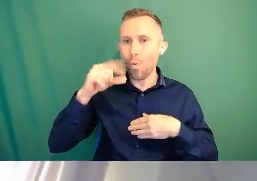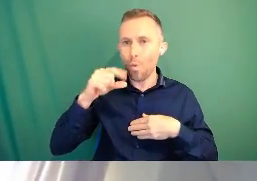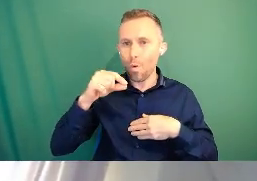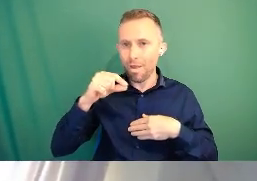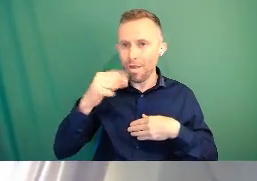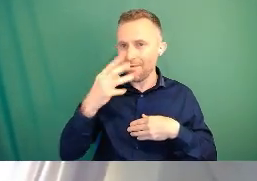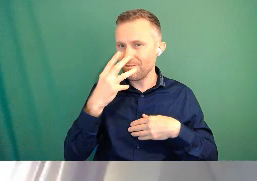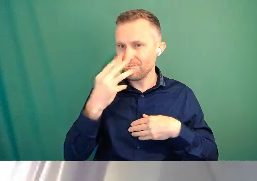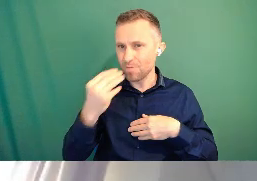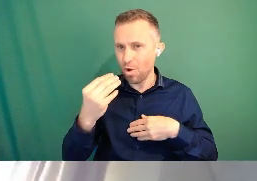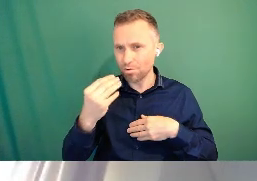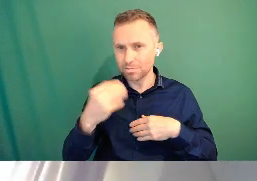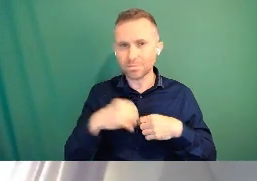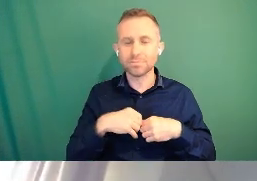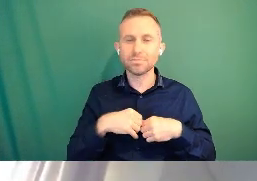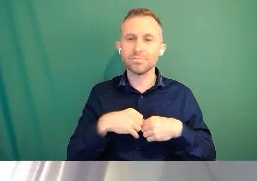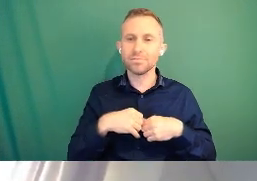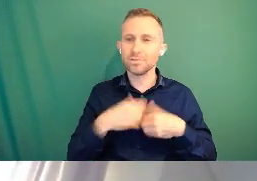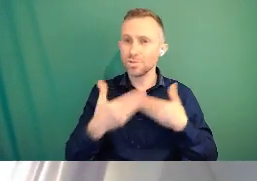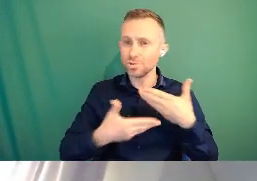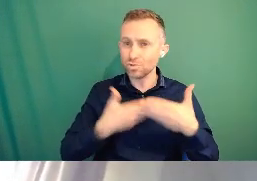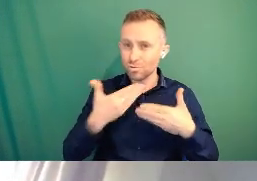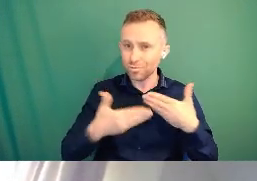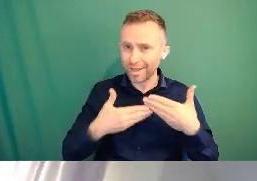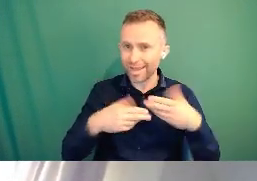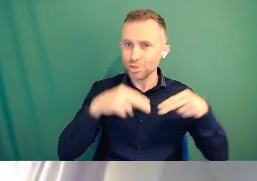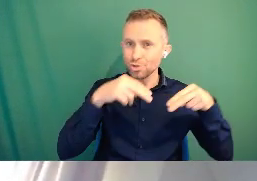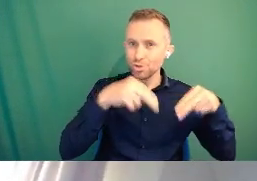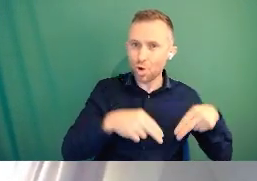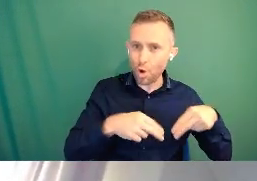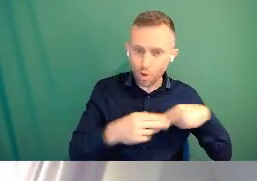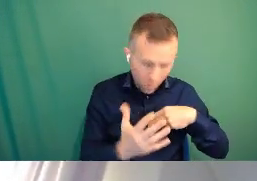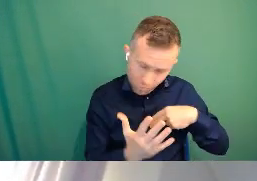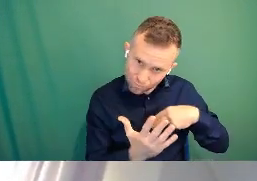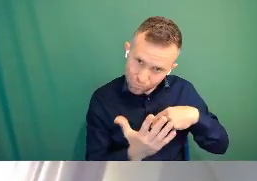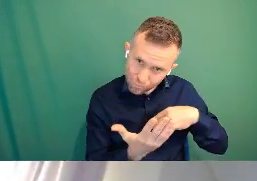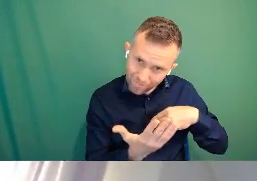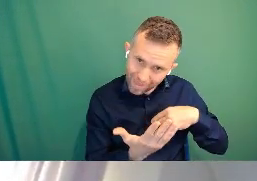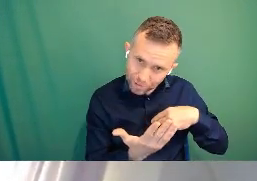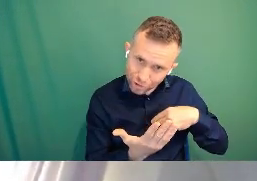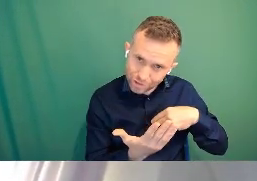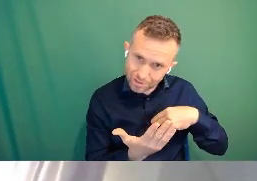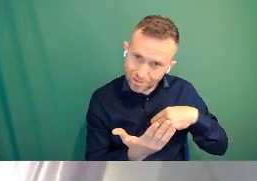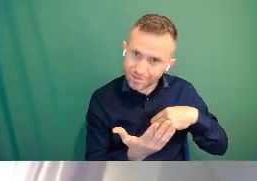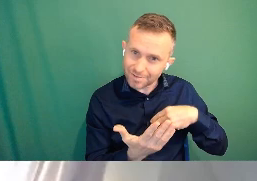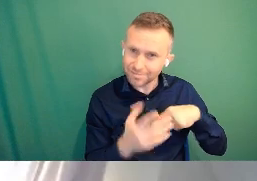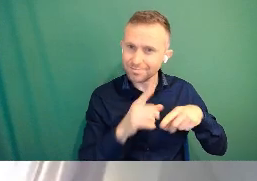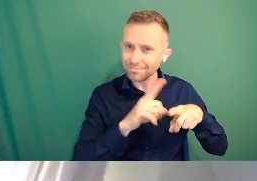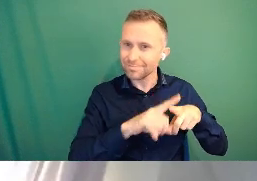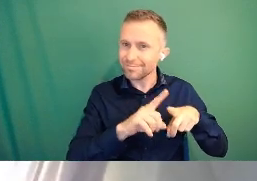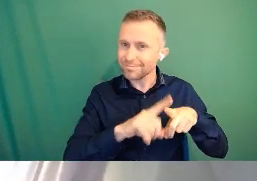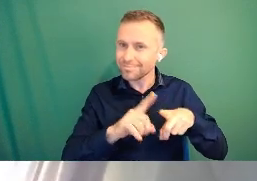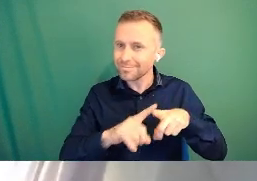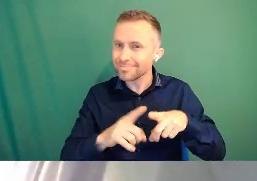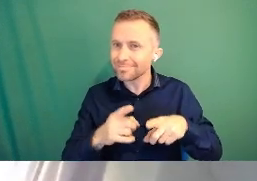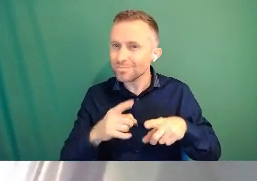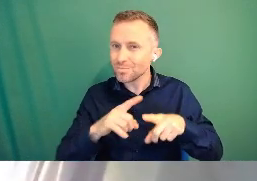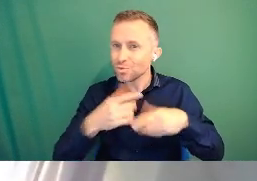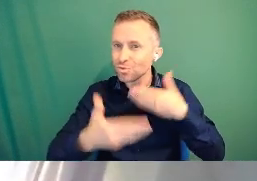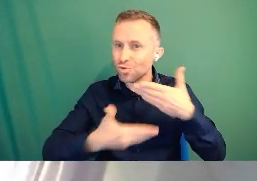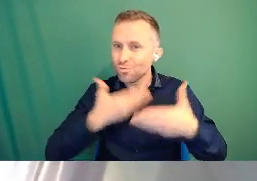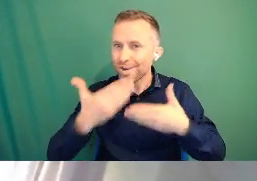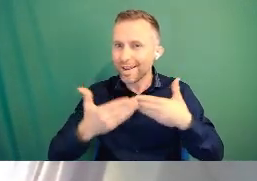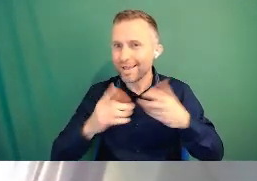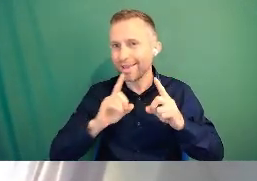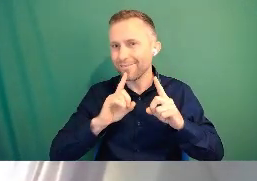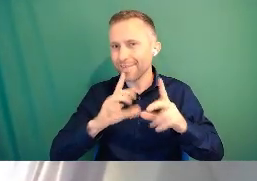and the dog and his reflection. I tell you what, after this meeting, if those of you who would like to see pictures of these,